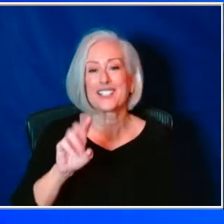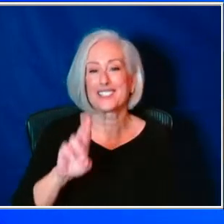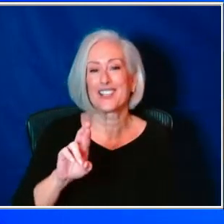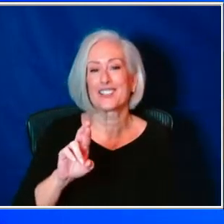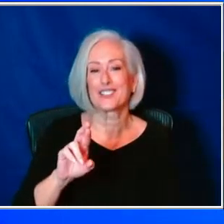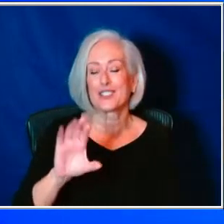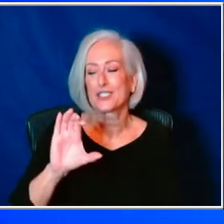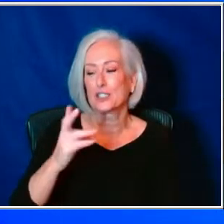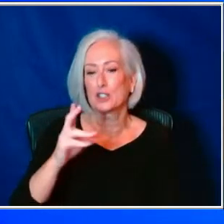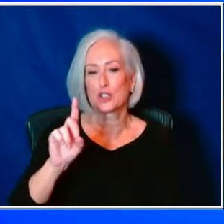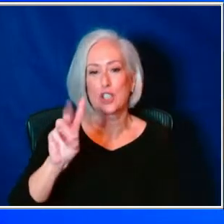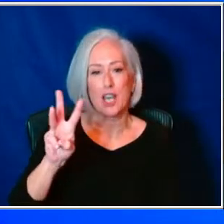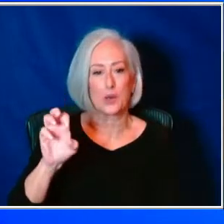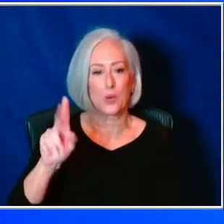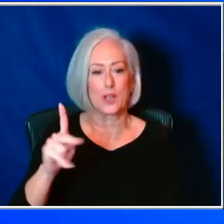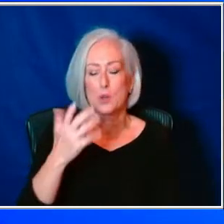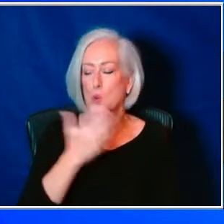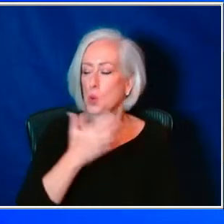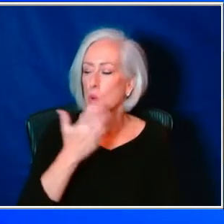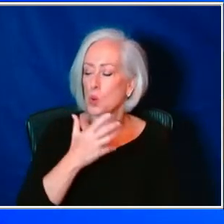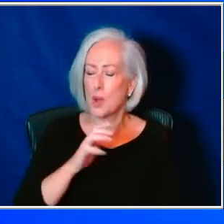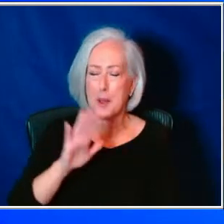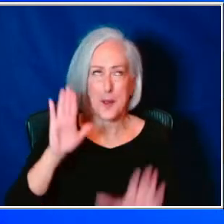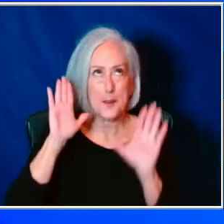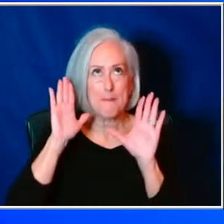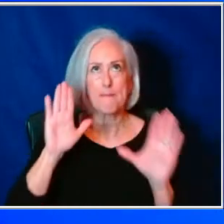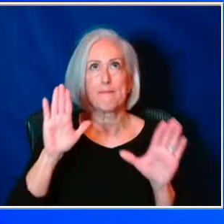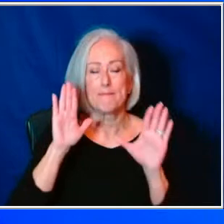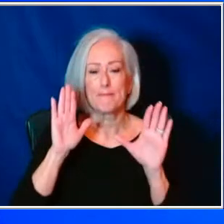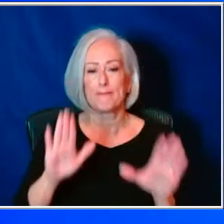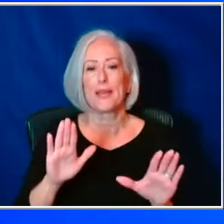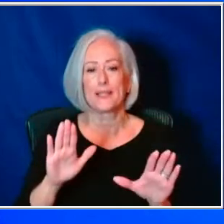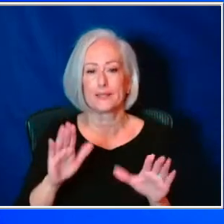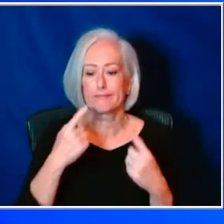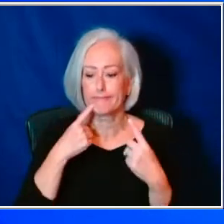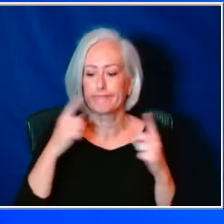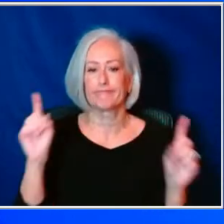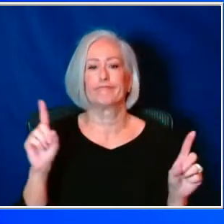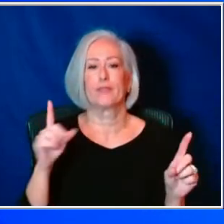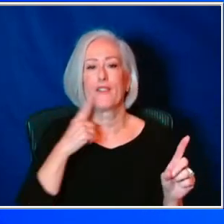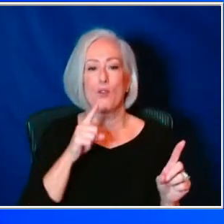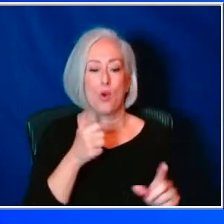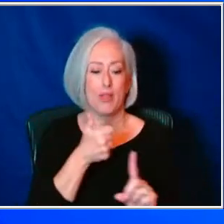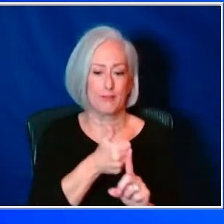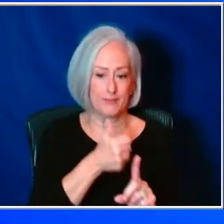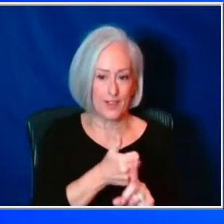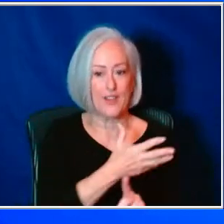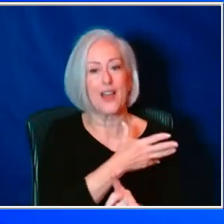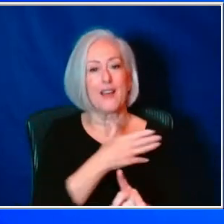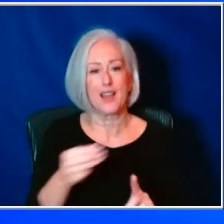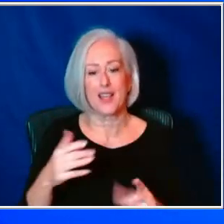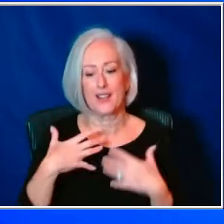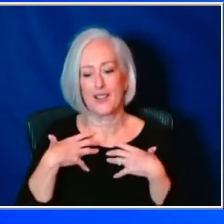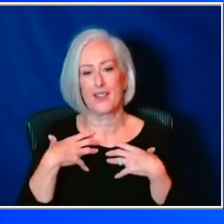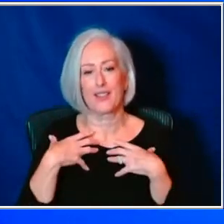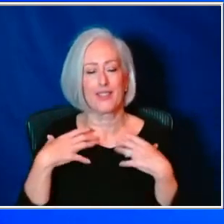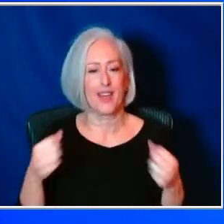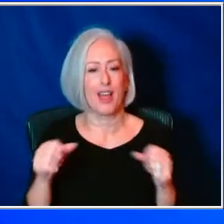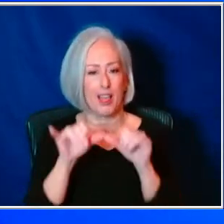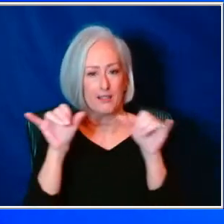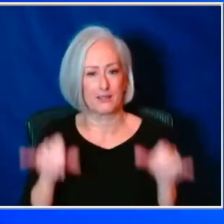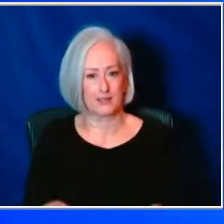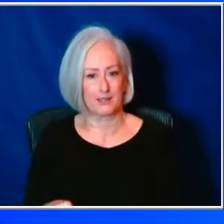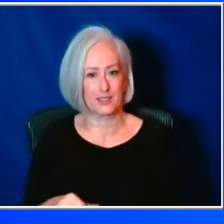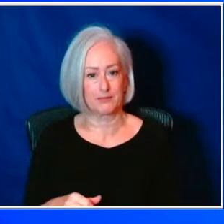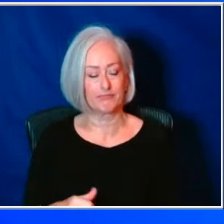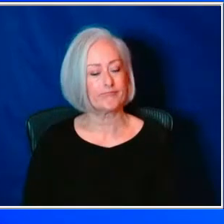a huge accomplishment and great for them and the health system. I think as a surgeon, you know, we're typically kind of